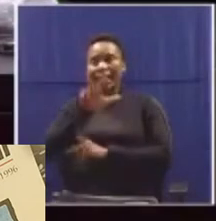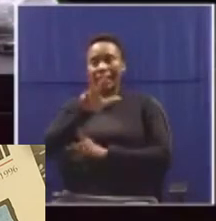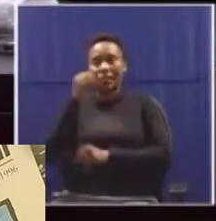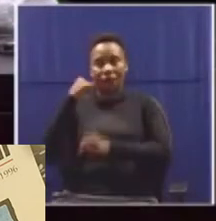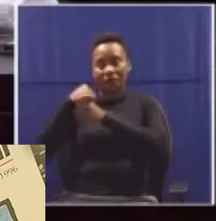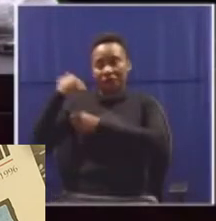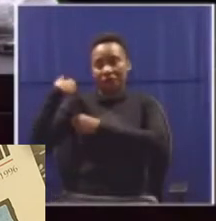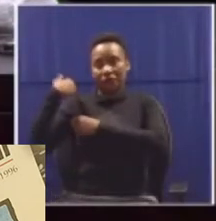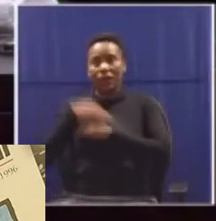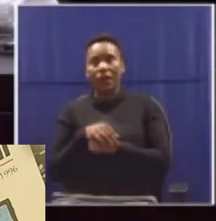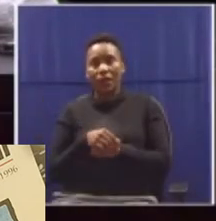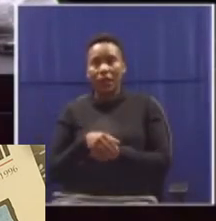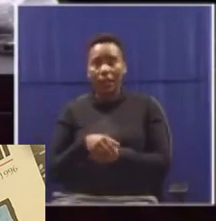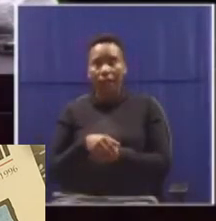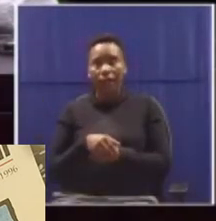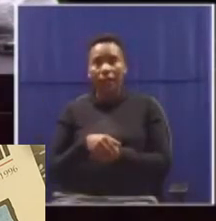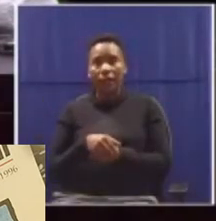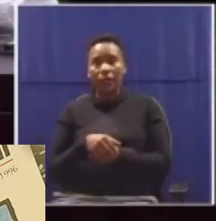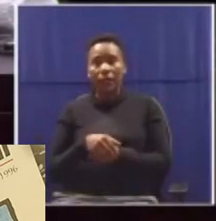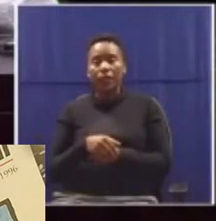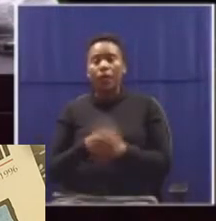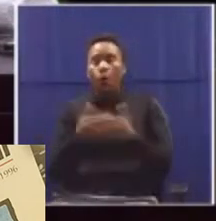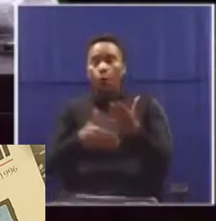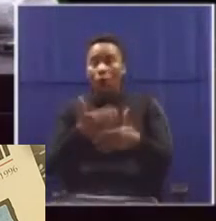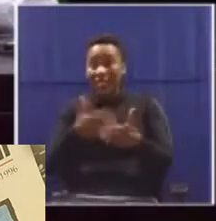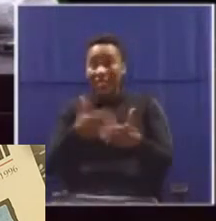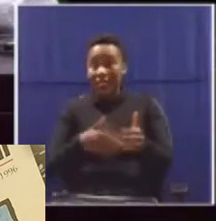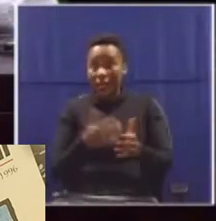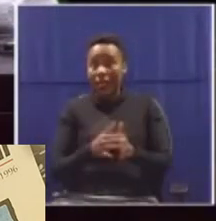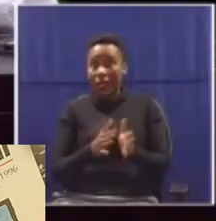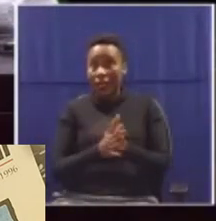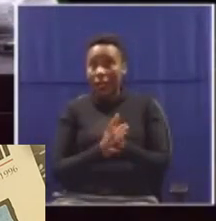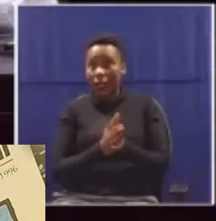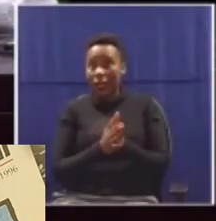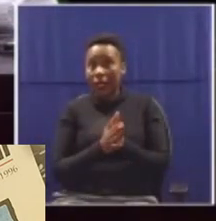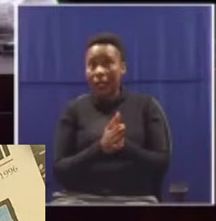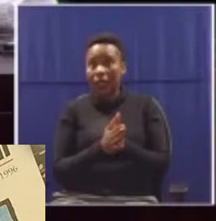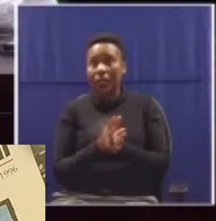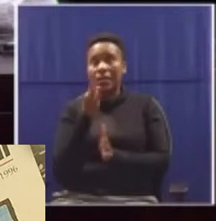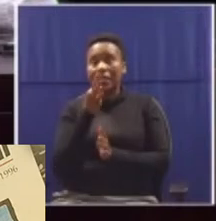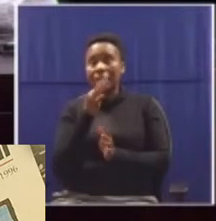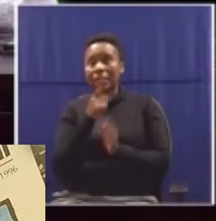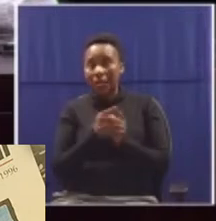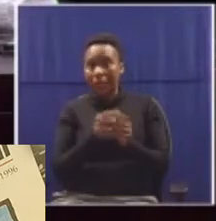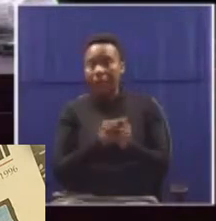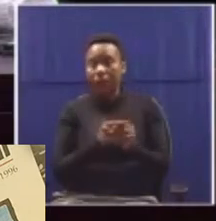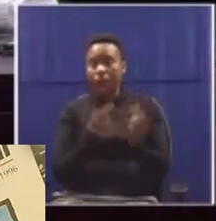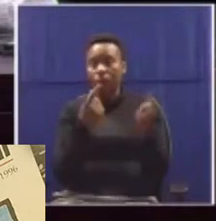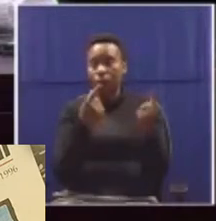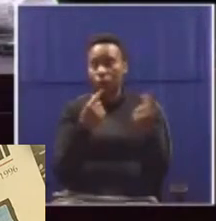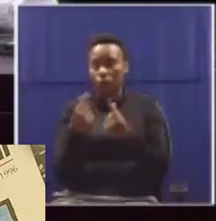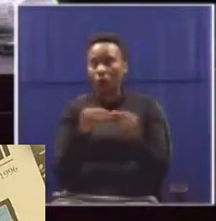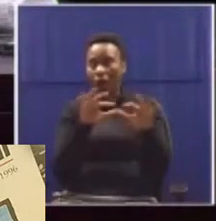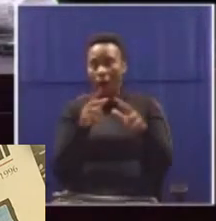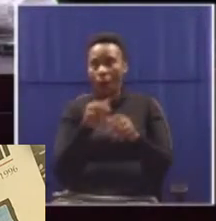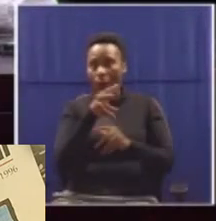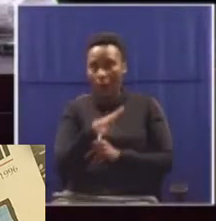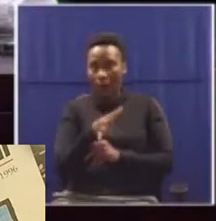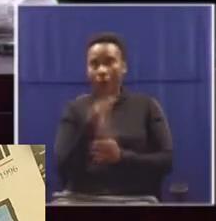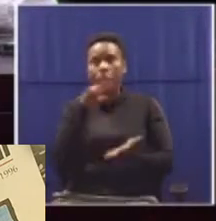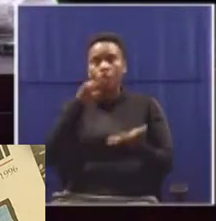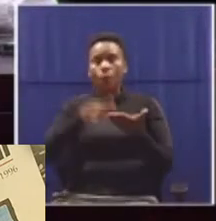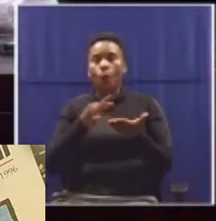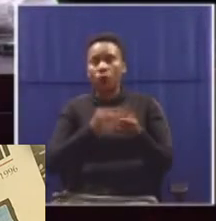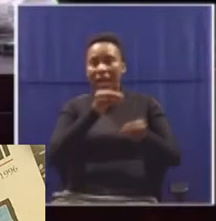the process was was prescribed by regulations two is currently only paper based the proposed